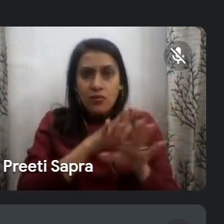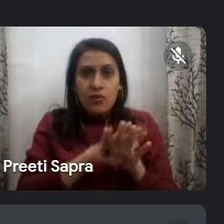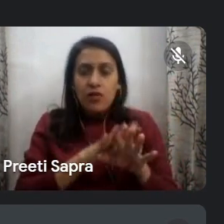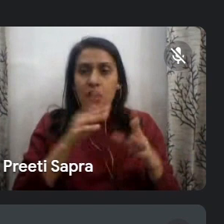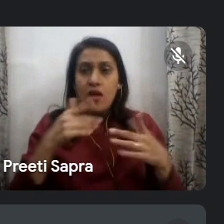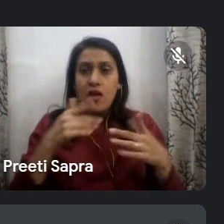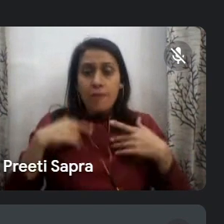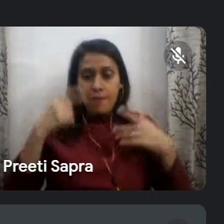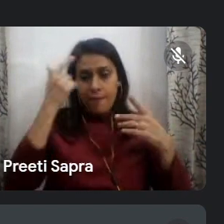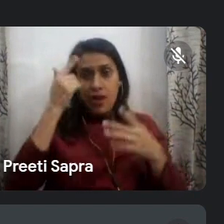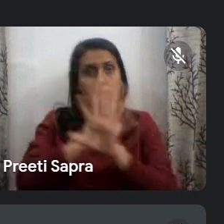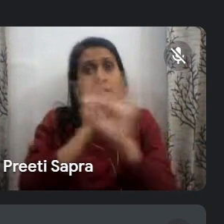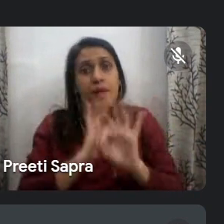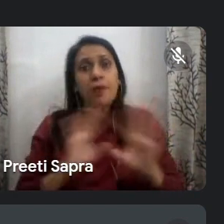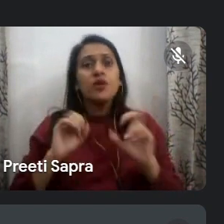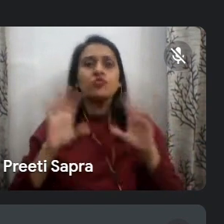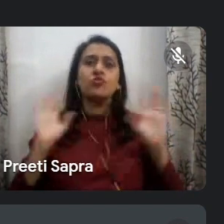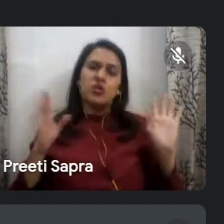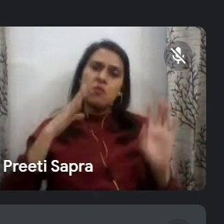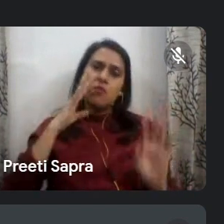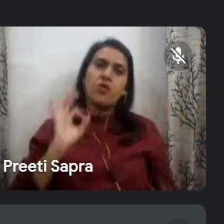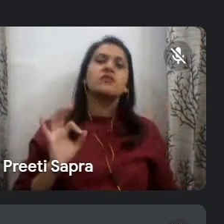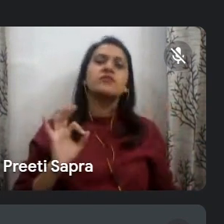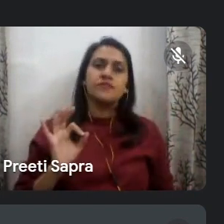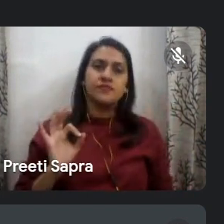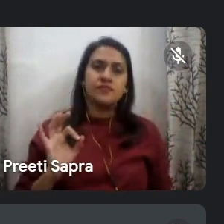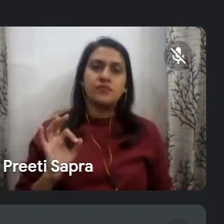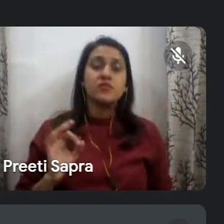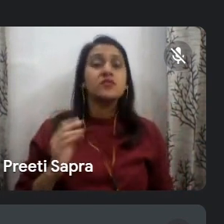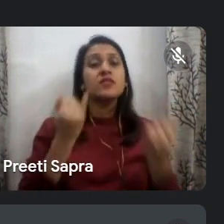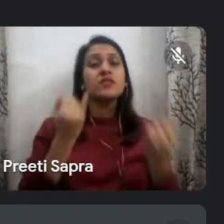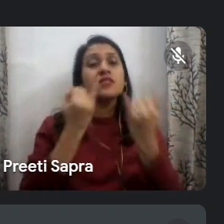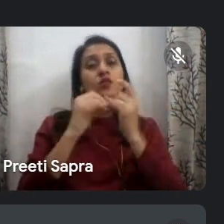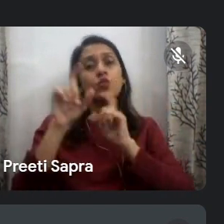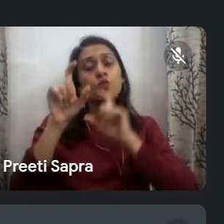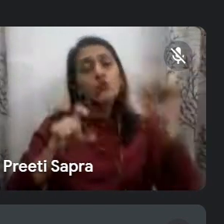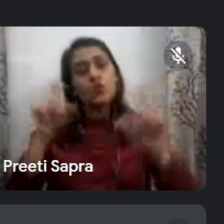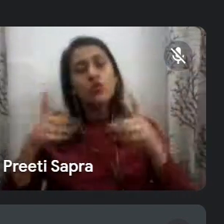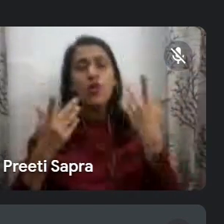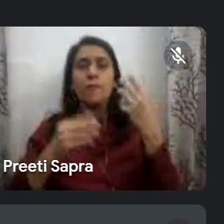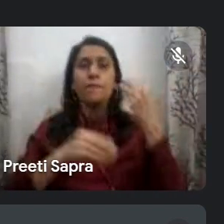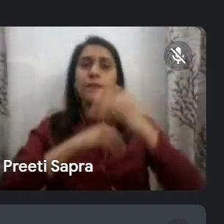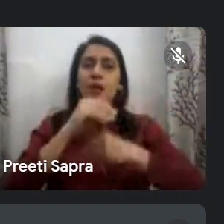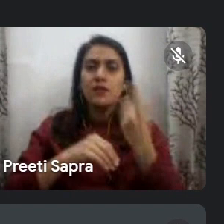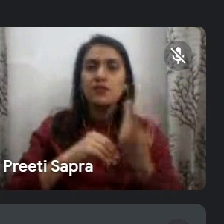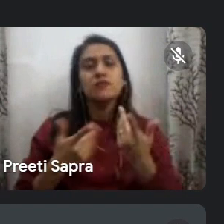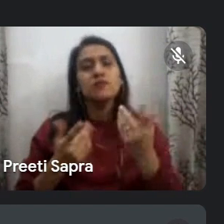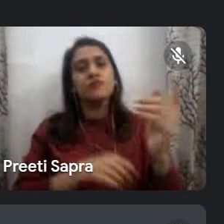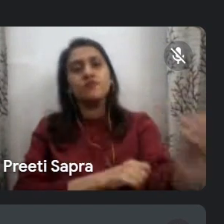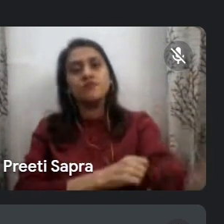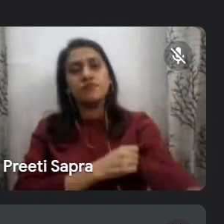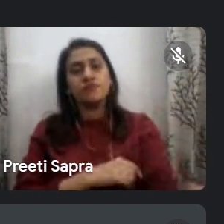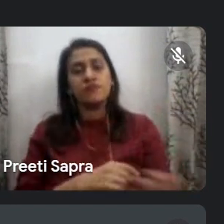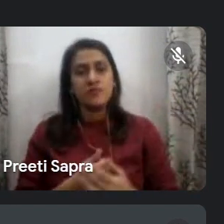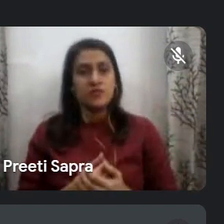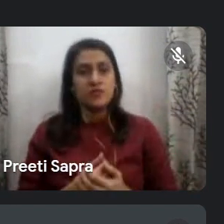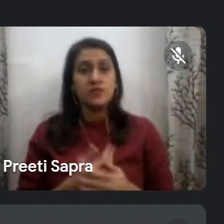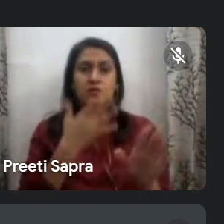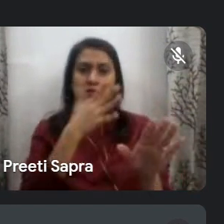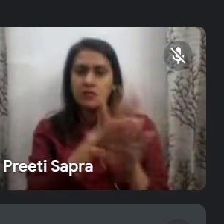really help the child or the individual to mix or get gelled to the mainstream society